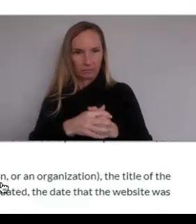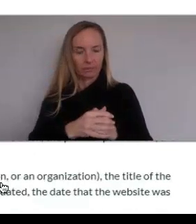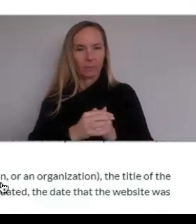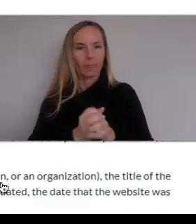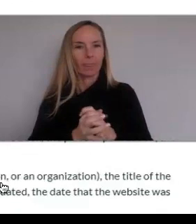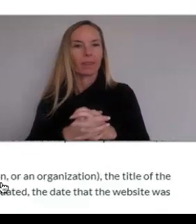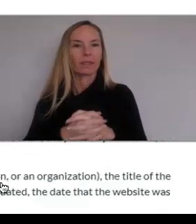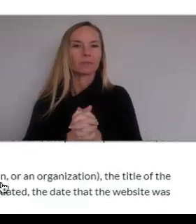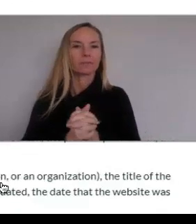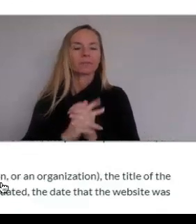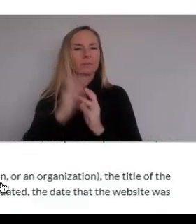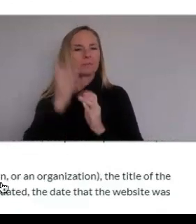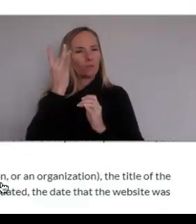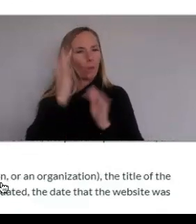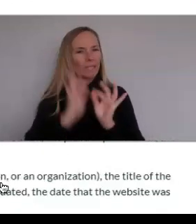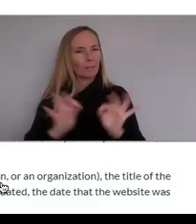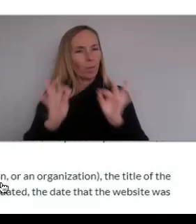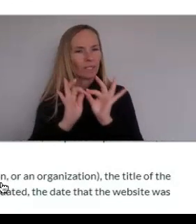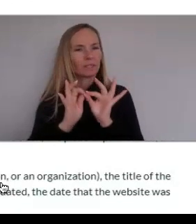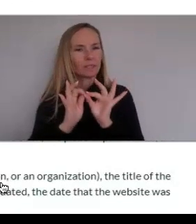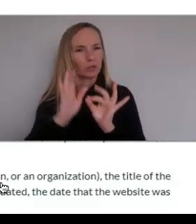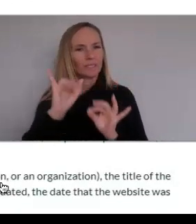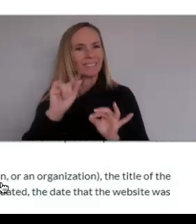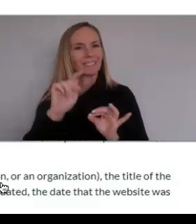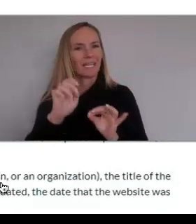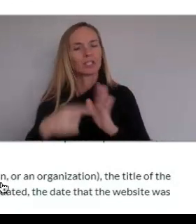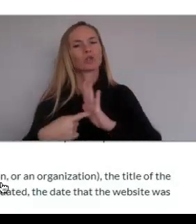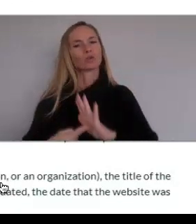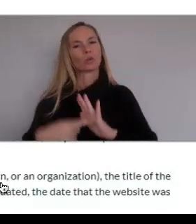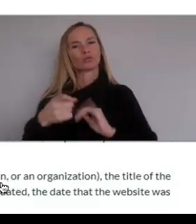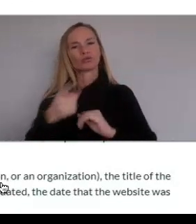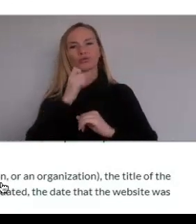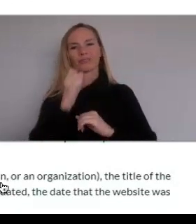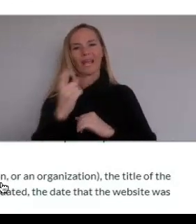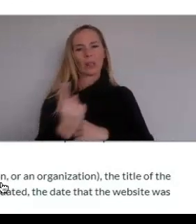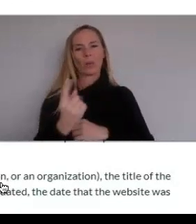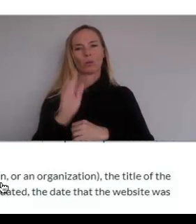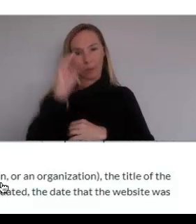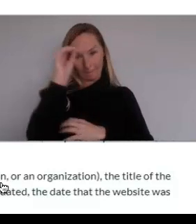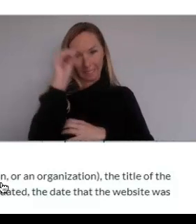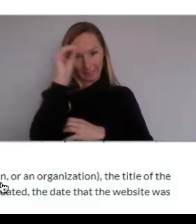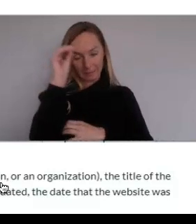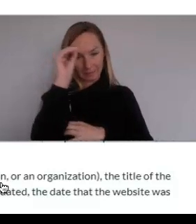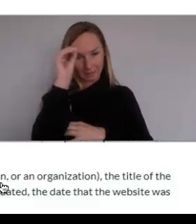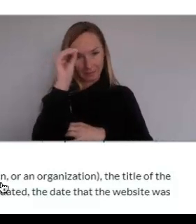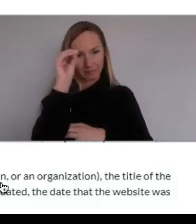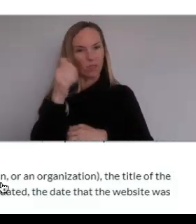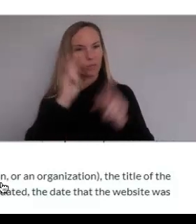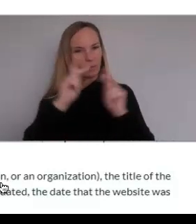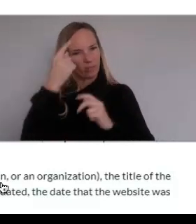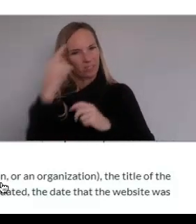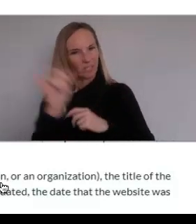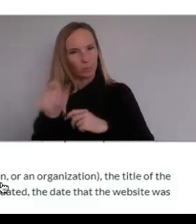cite? So citing builds credibility in your work by showing you are not alone in your opinions. And so I'm asking